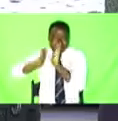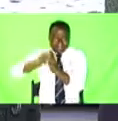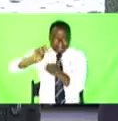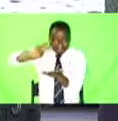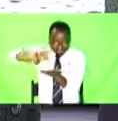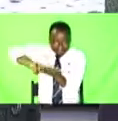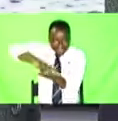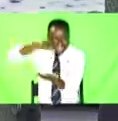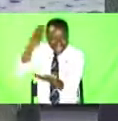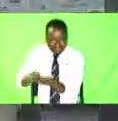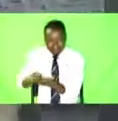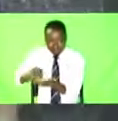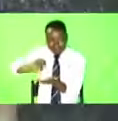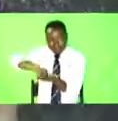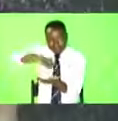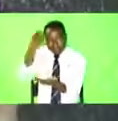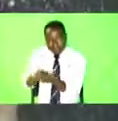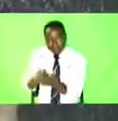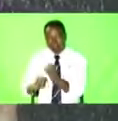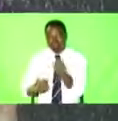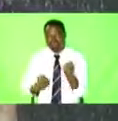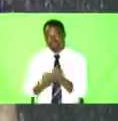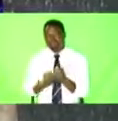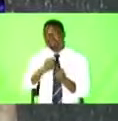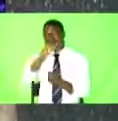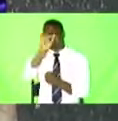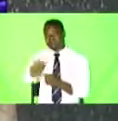support that